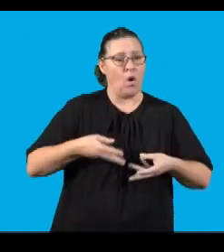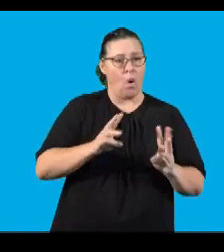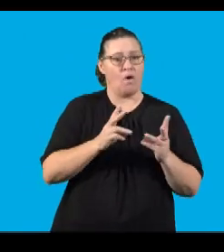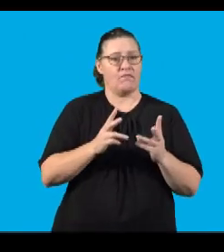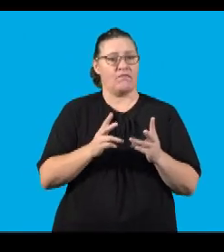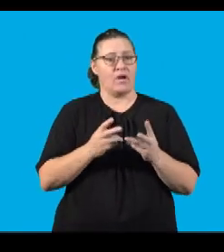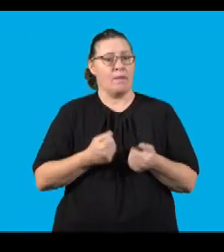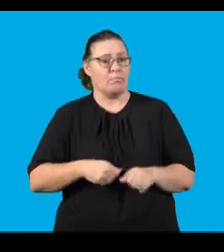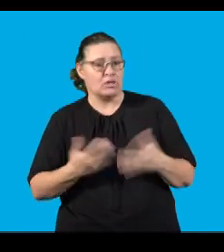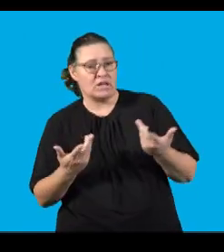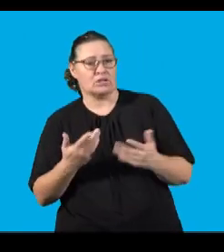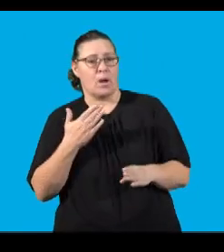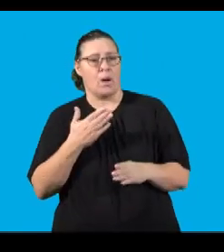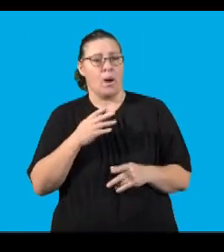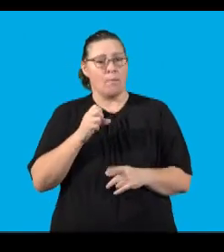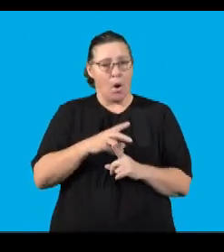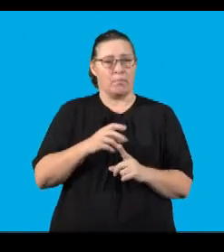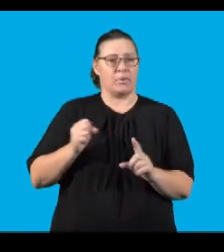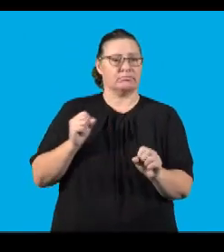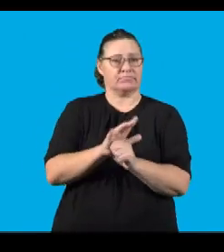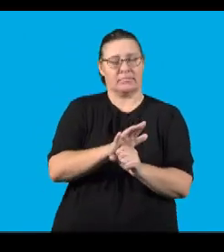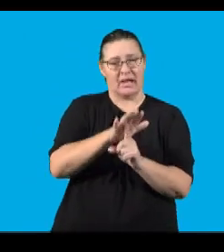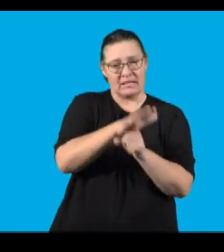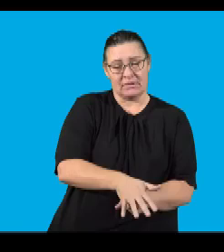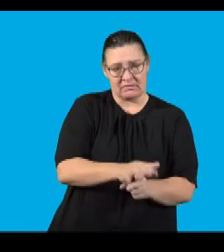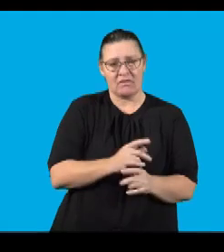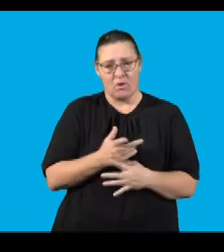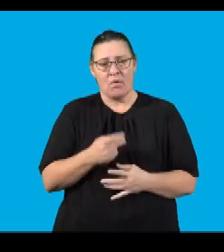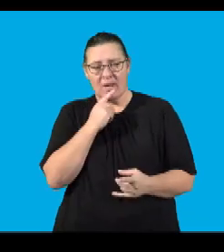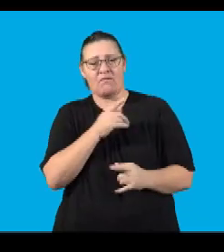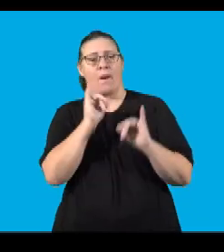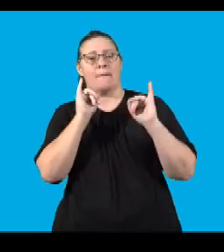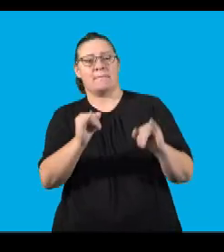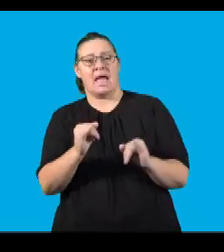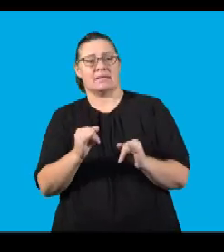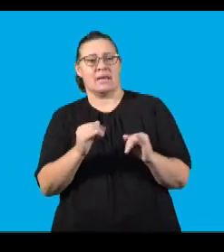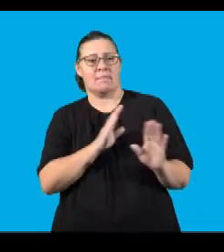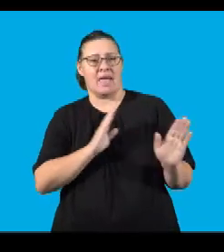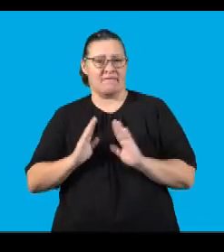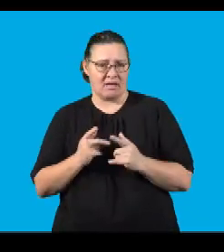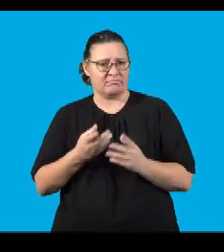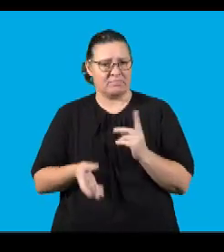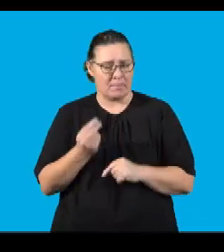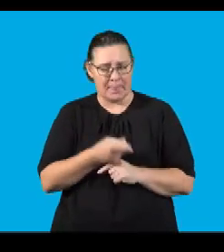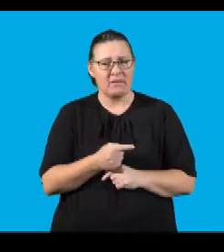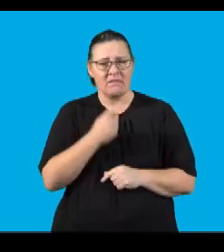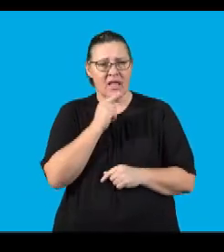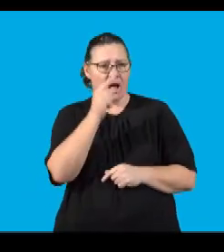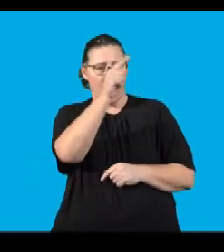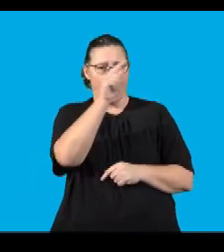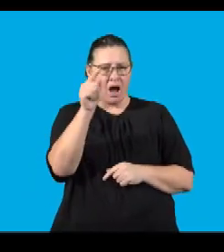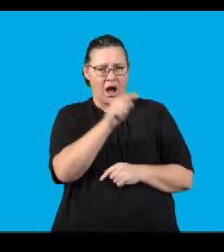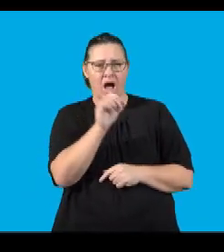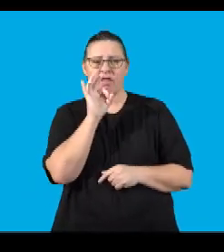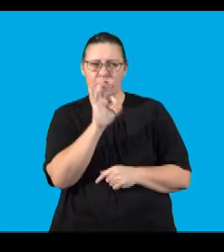the very idea of being cancelled work to deter potentially bad behavior? 3 rhetorical questions in one paragraph,